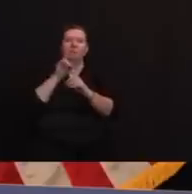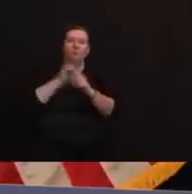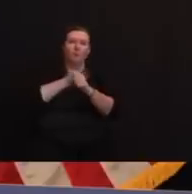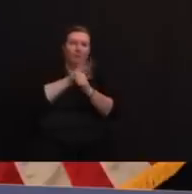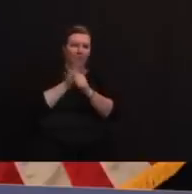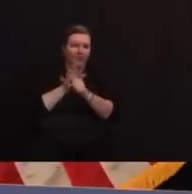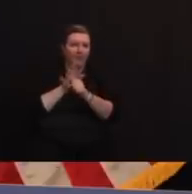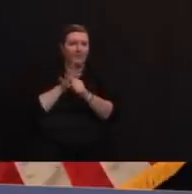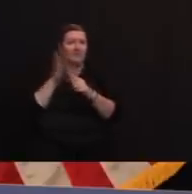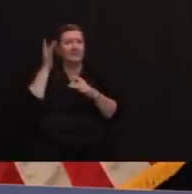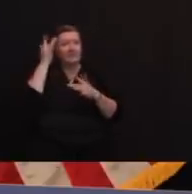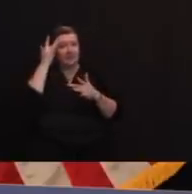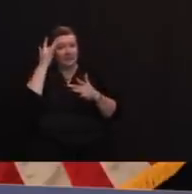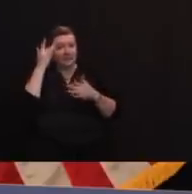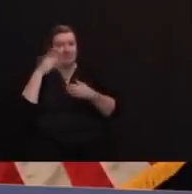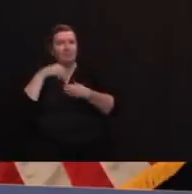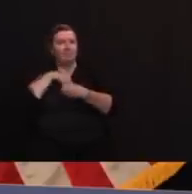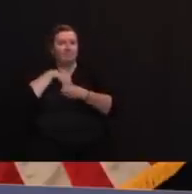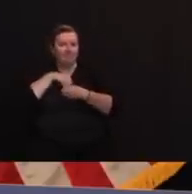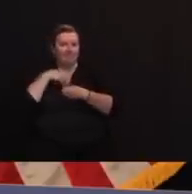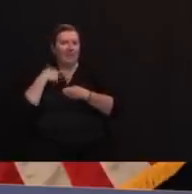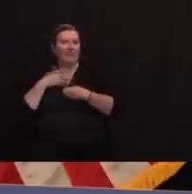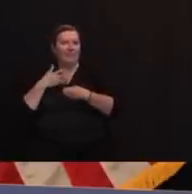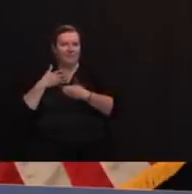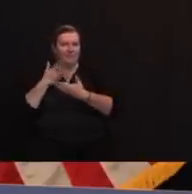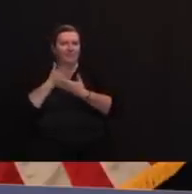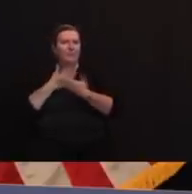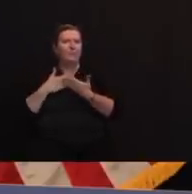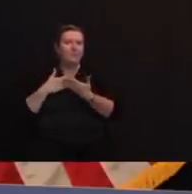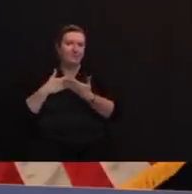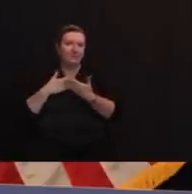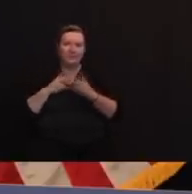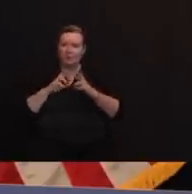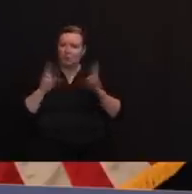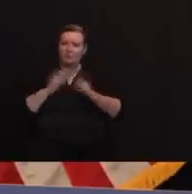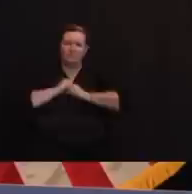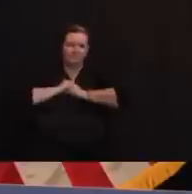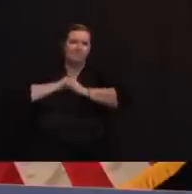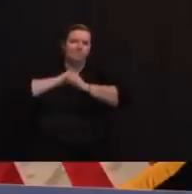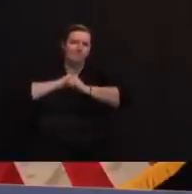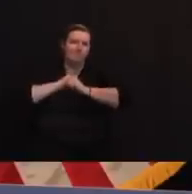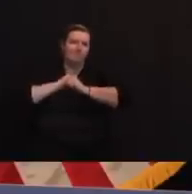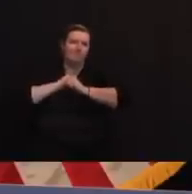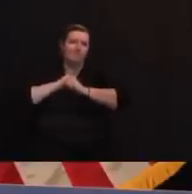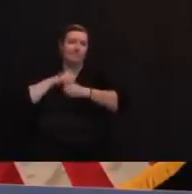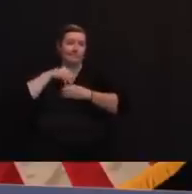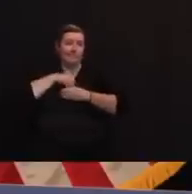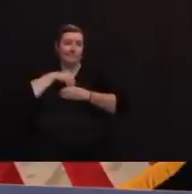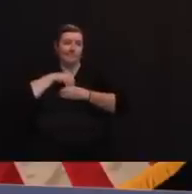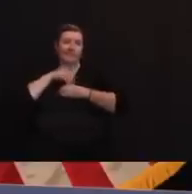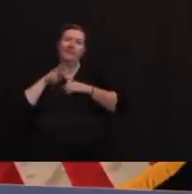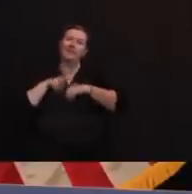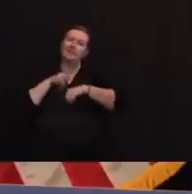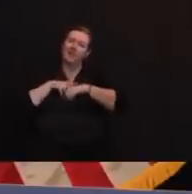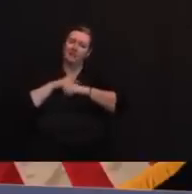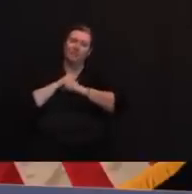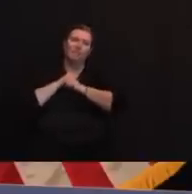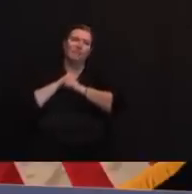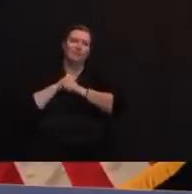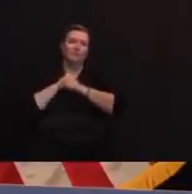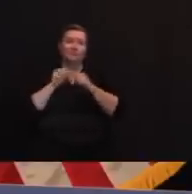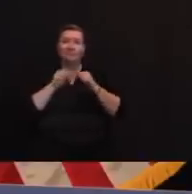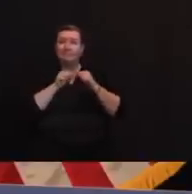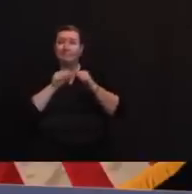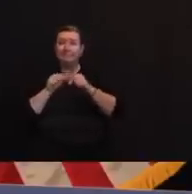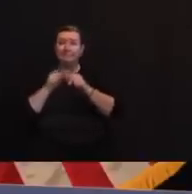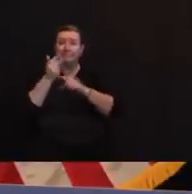an immunologic response, and they have a certain amount of protection as well. We don't know how long that protection is, but we know that very few people have been